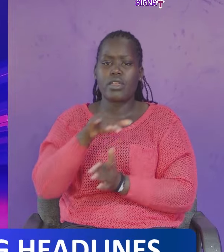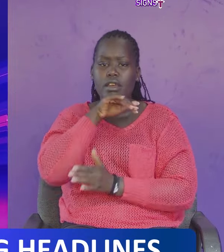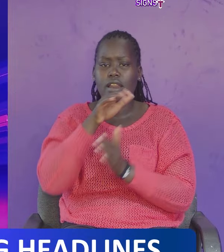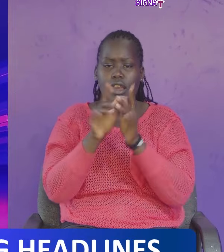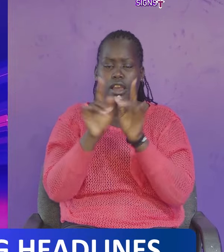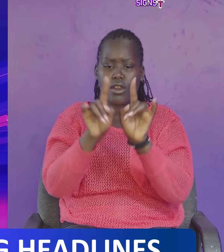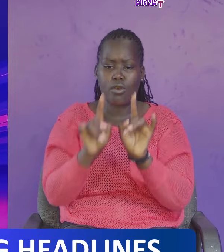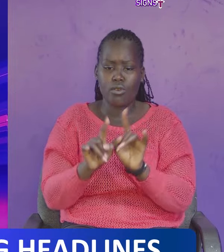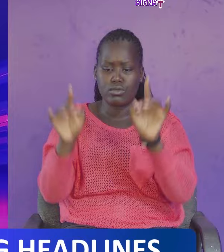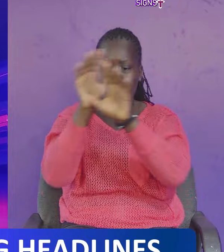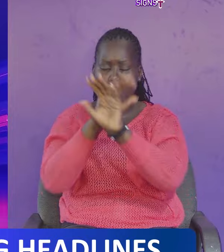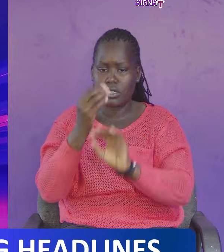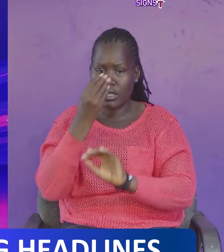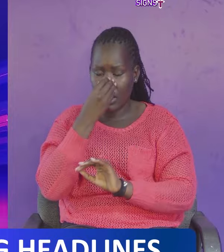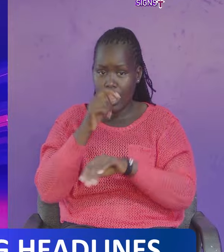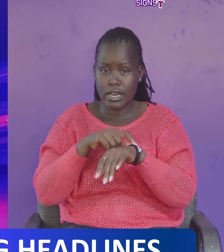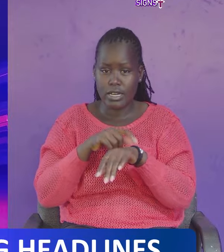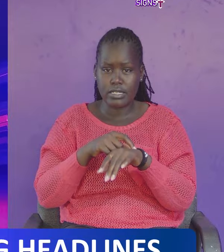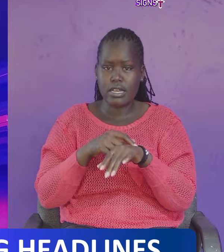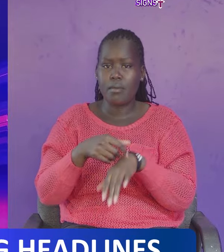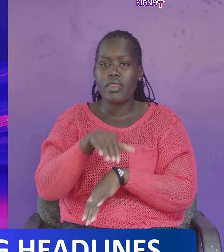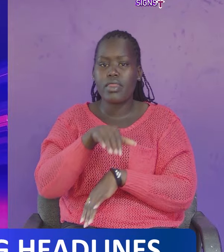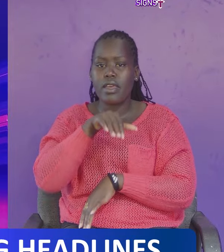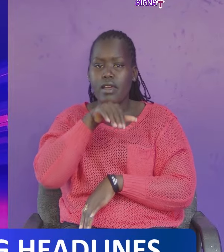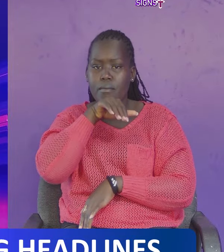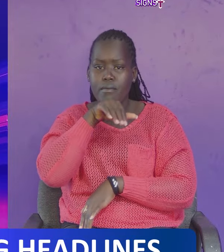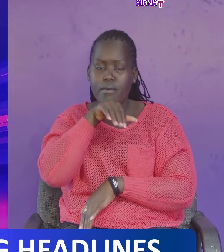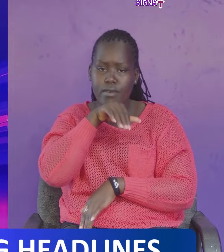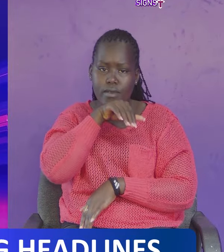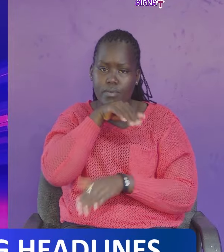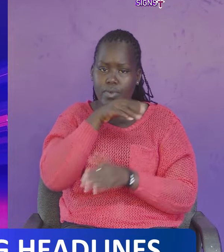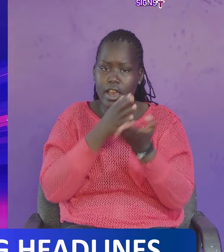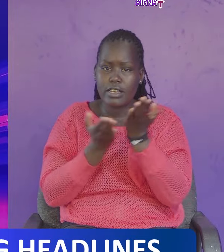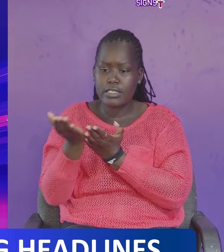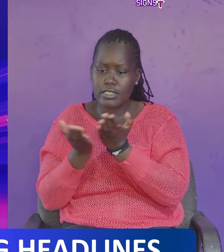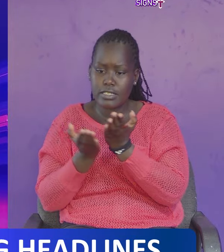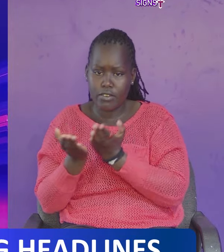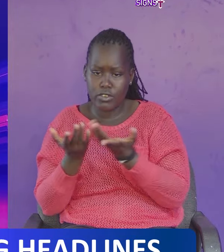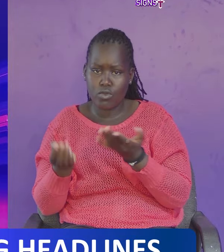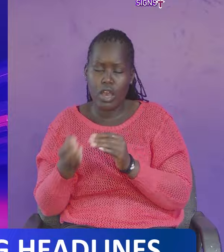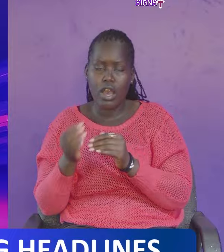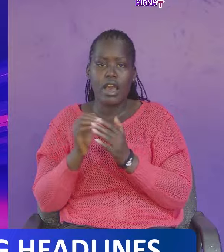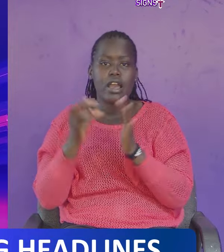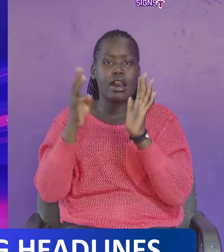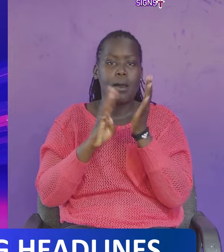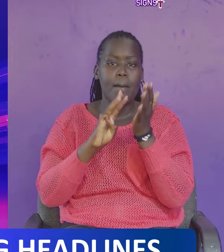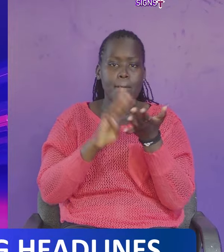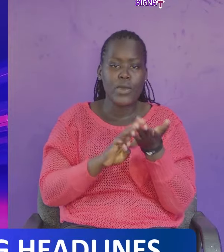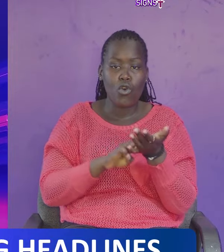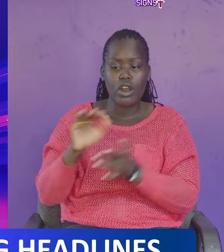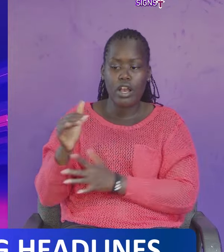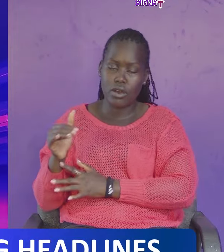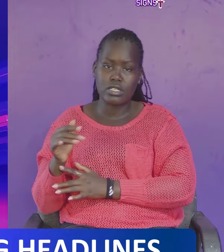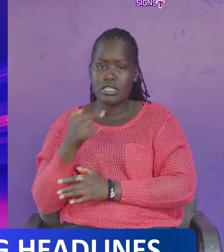Ruto during the Raila Memorial Service at the Sonny Green Stadium in Awendo, Migori County. ODM leaders demanded